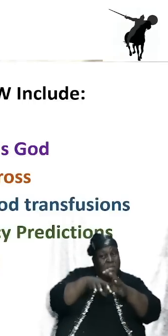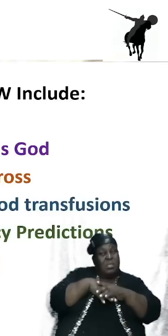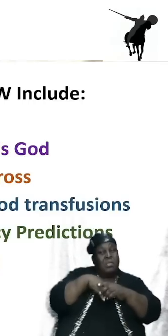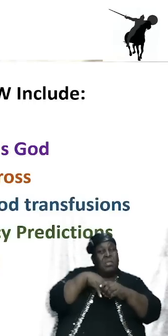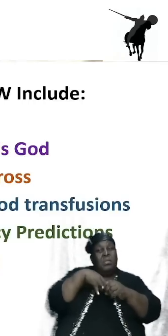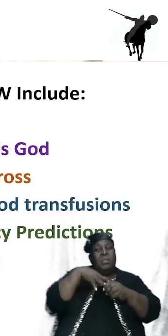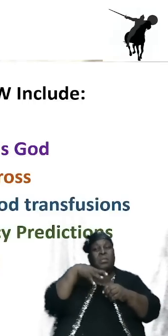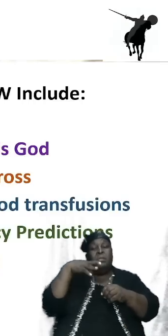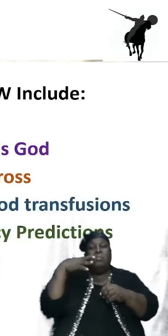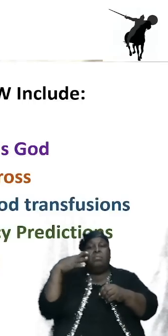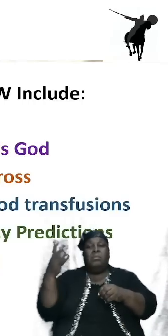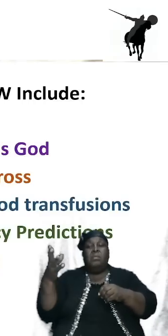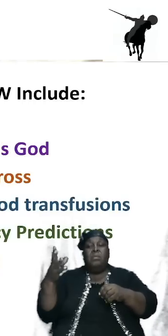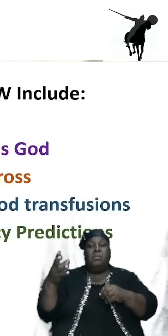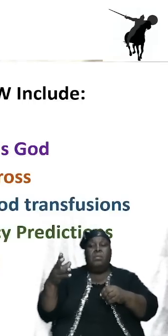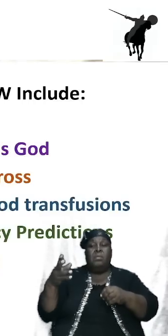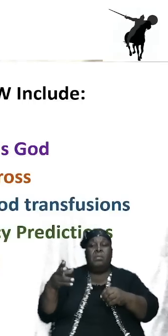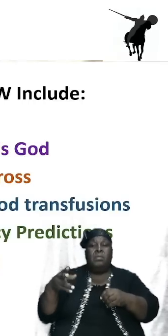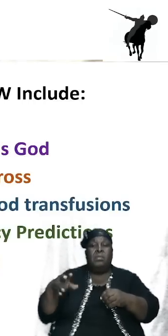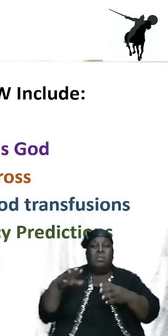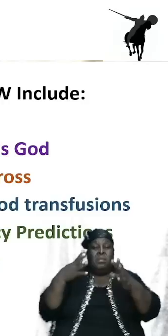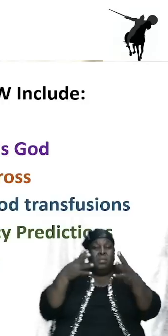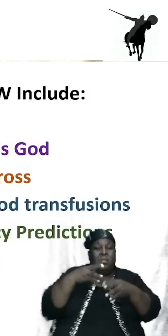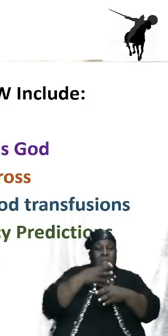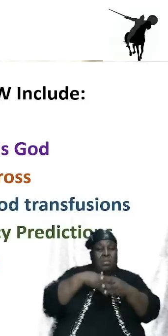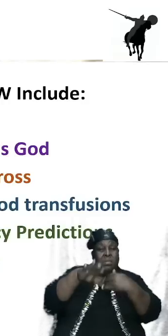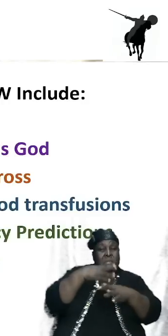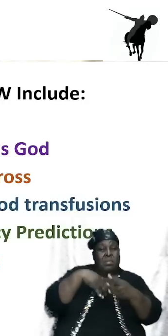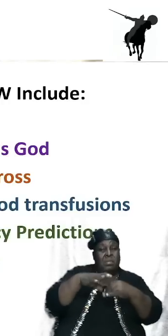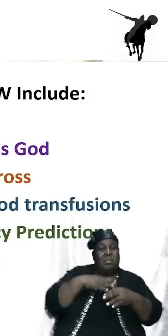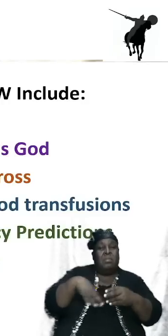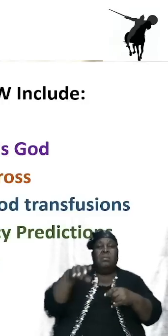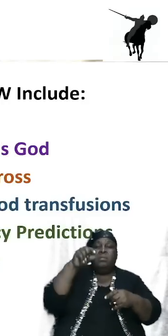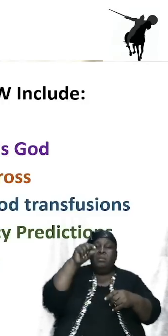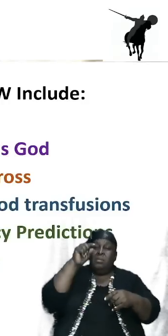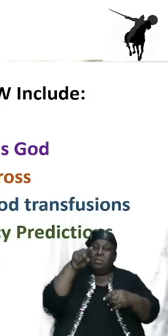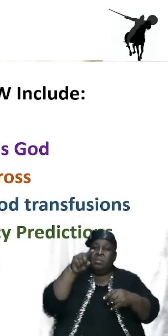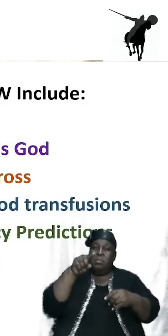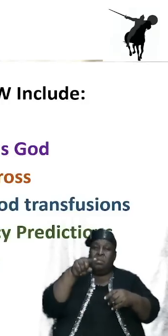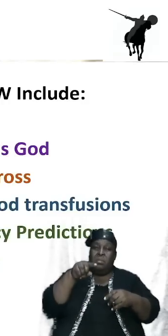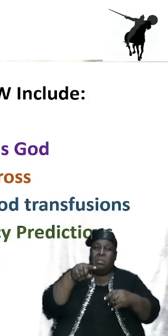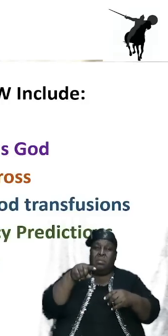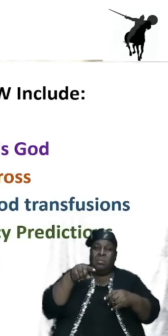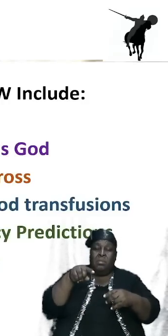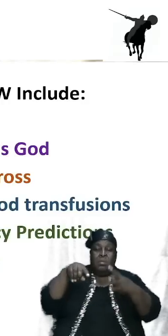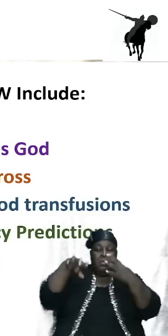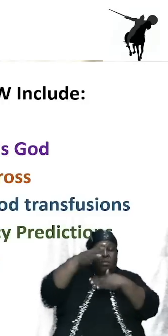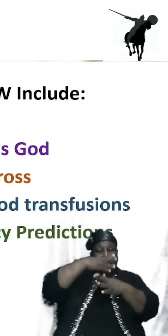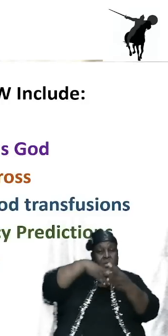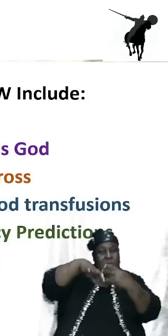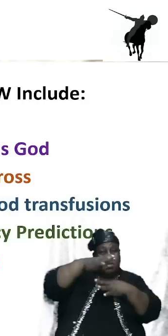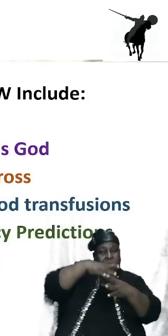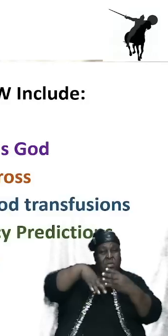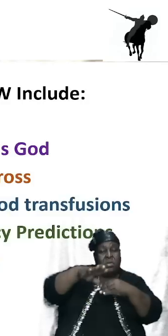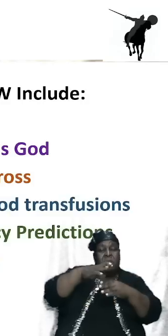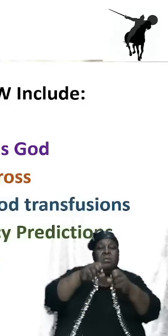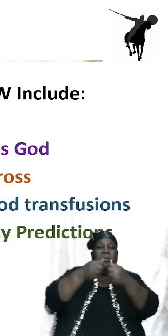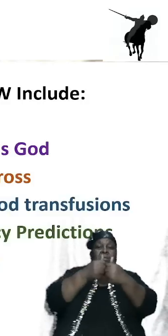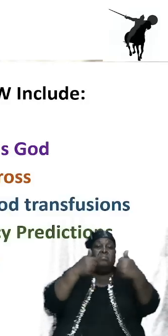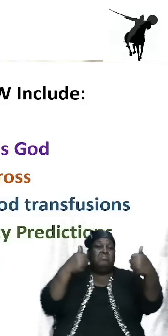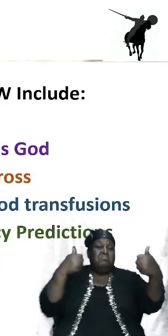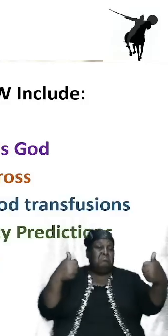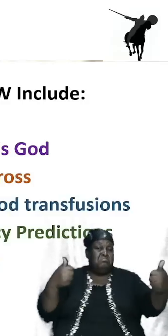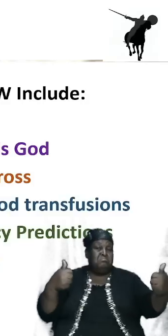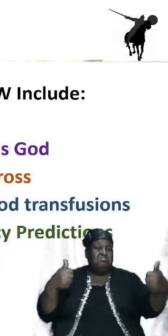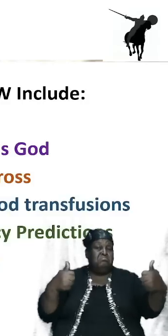you. And when they disfellowship you, that is the hardest form of social isolation.